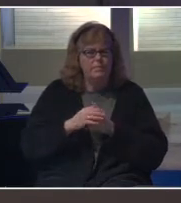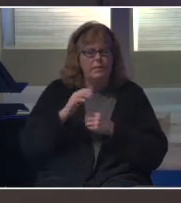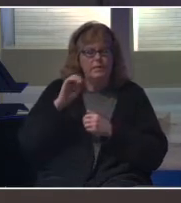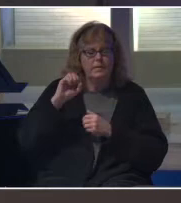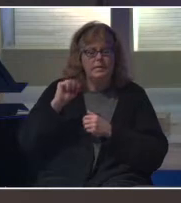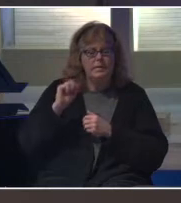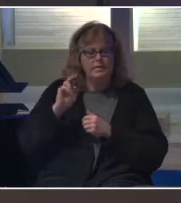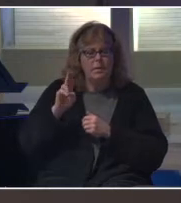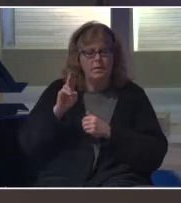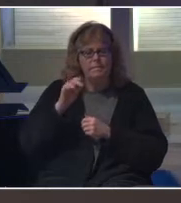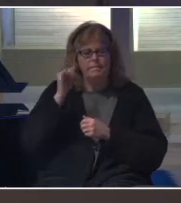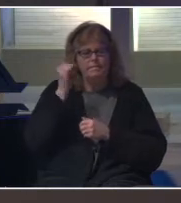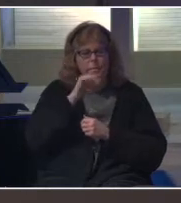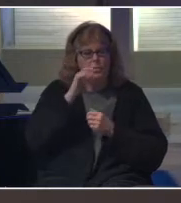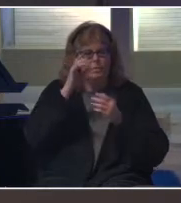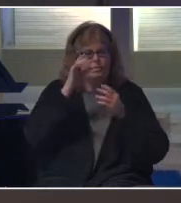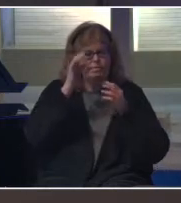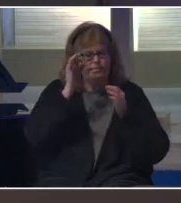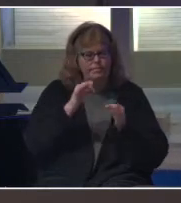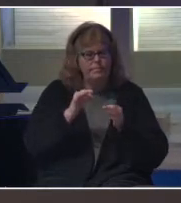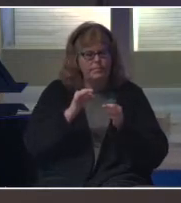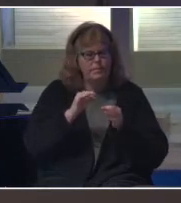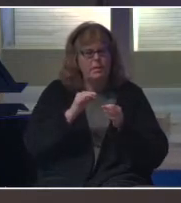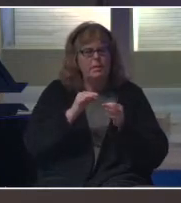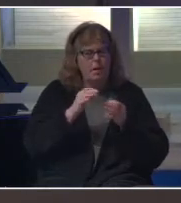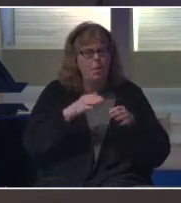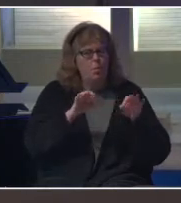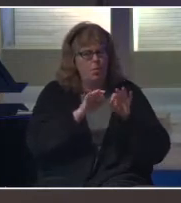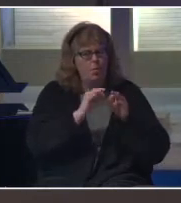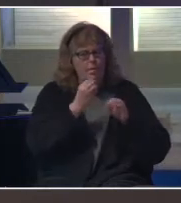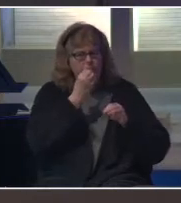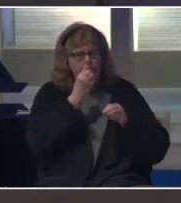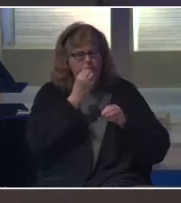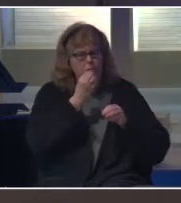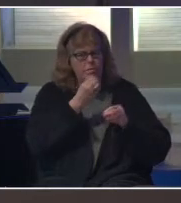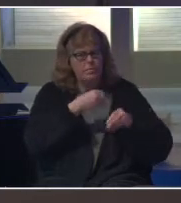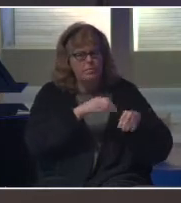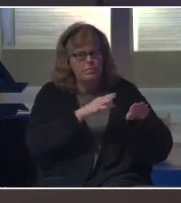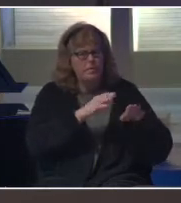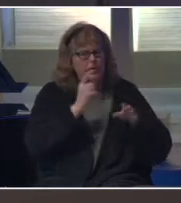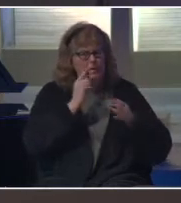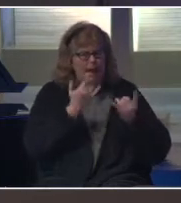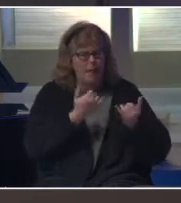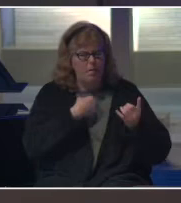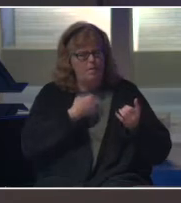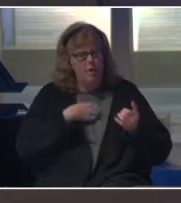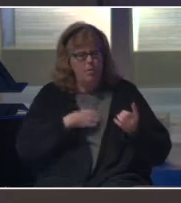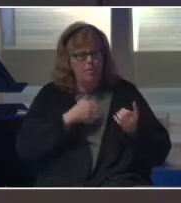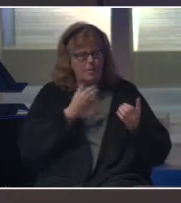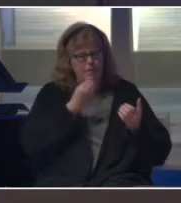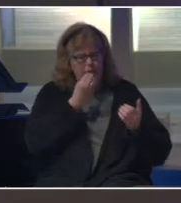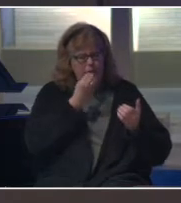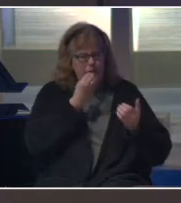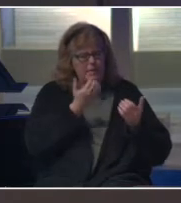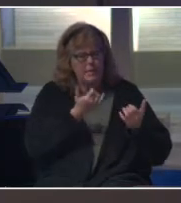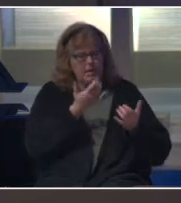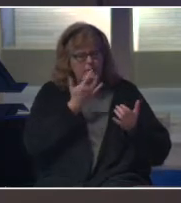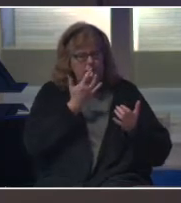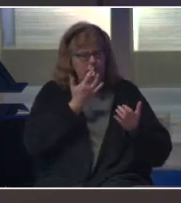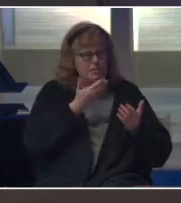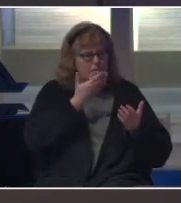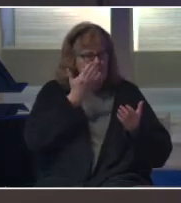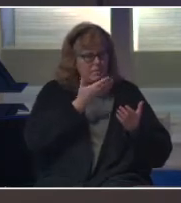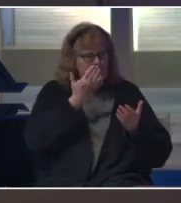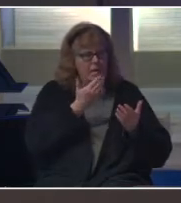made the foolish decision to take the immediate payoff for what he could see, what he could touch, what he could taste and